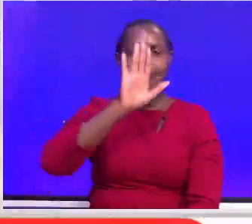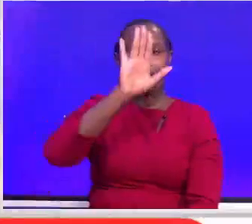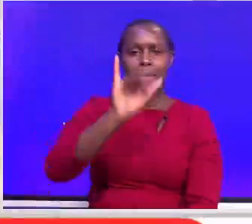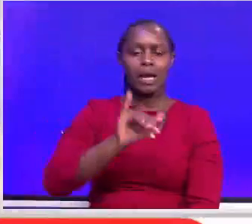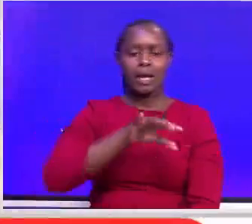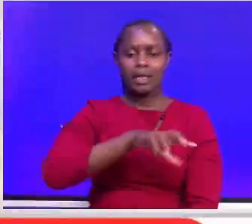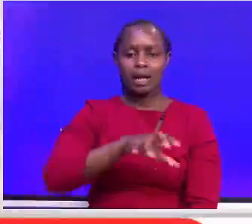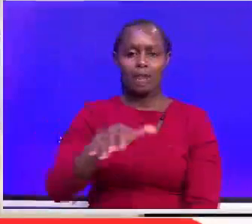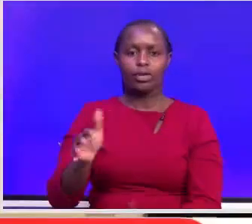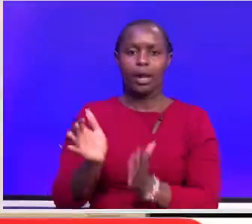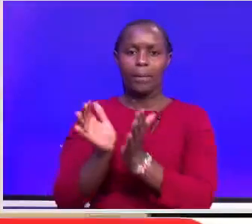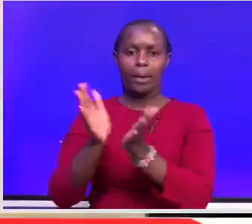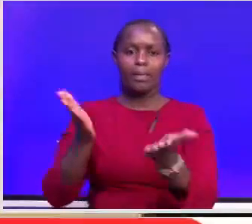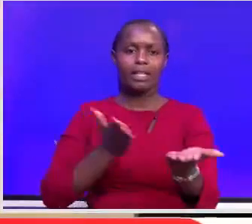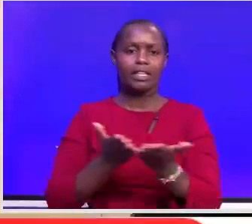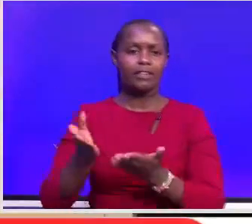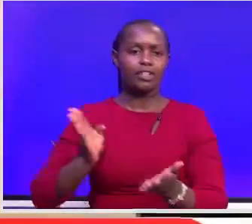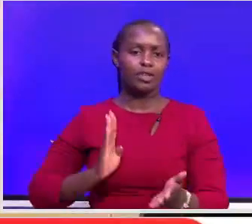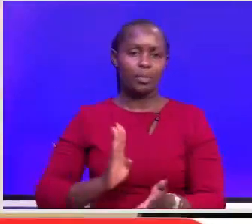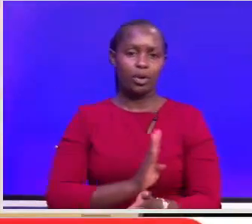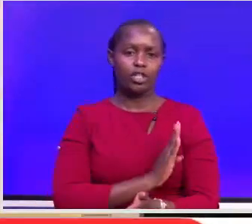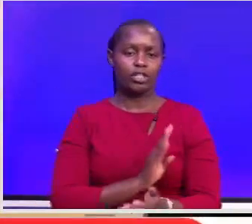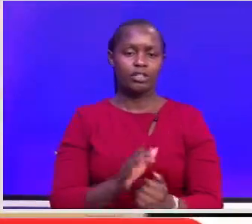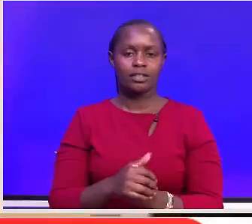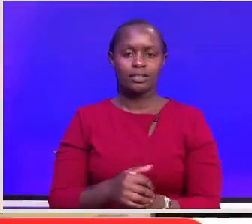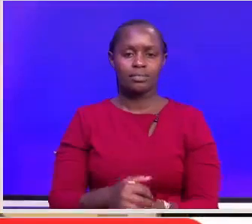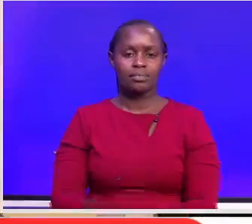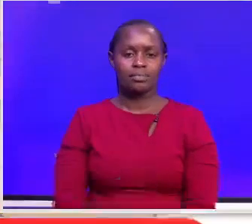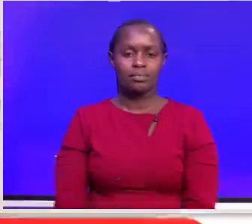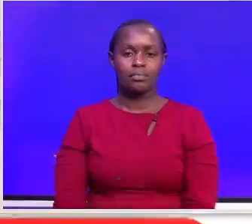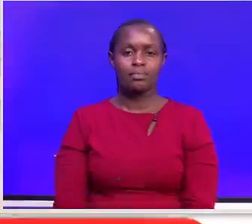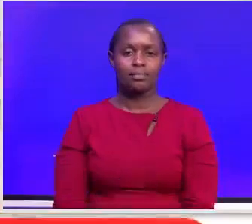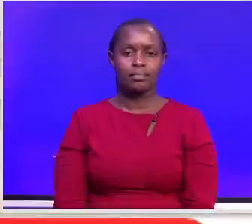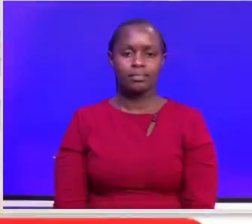Public Service Board. Nicholas Mbai reporting for TV 47, Machakos.